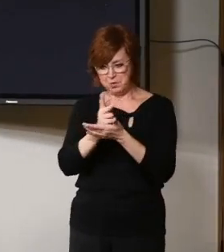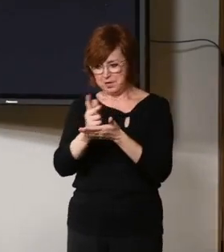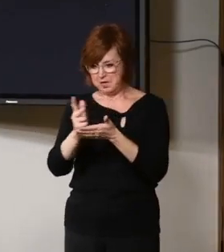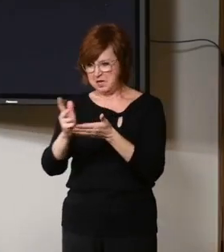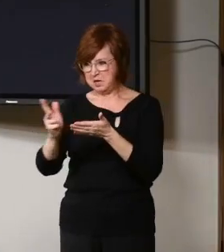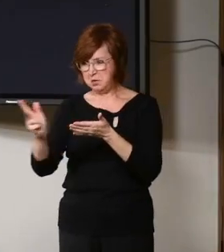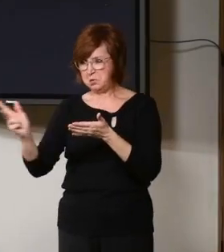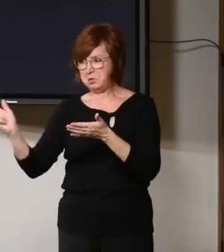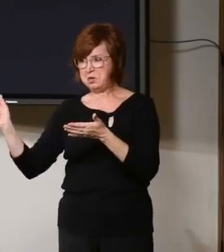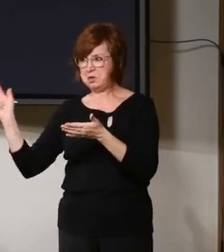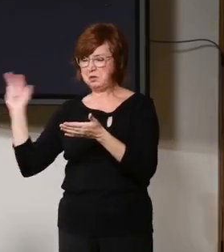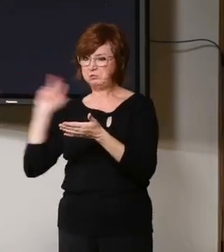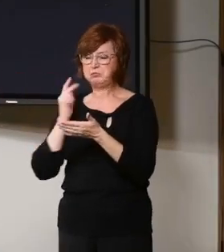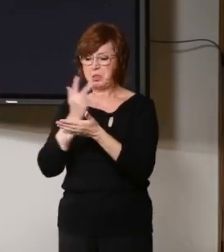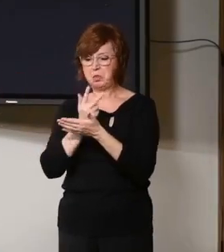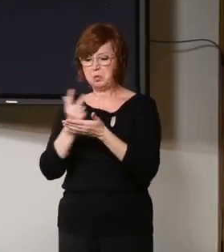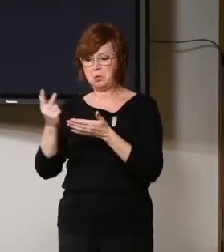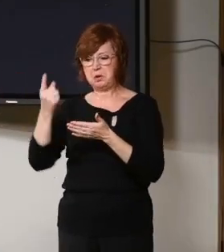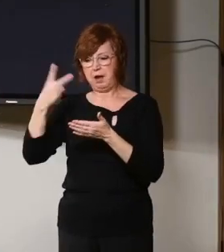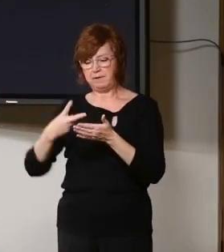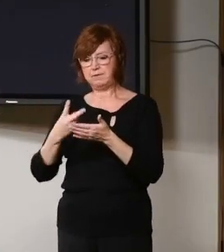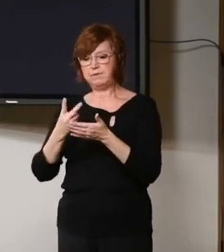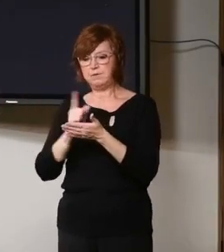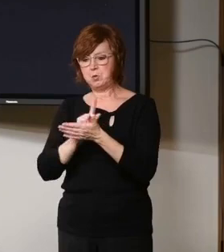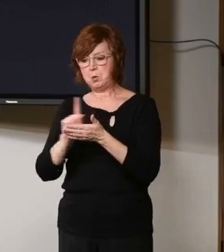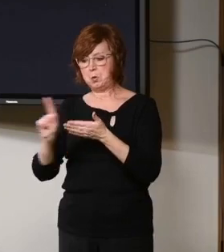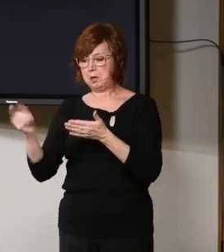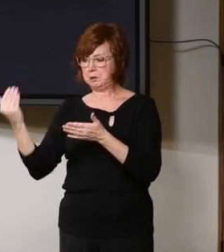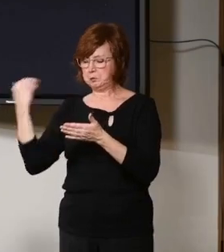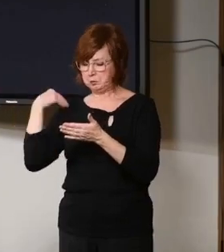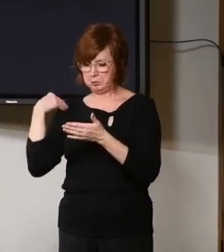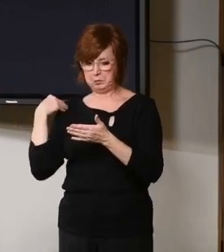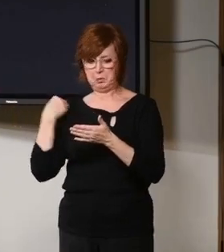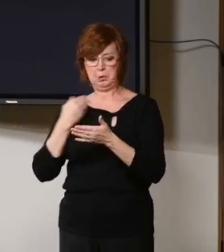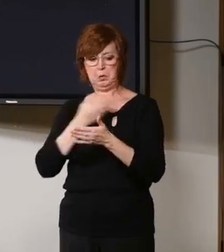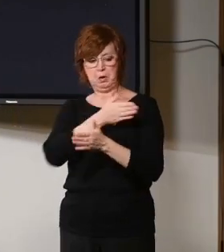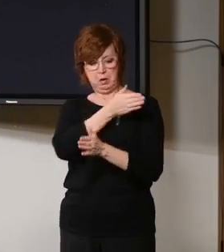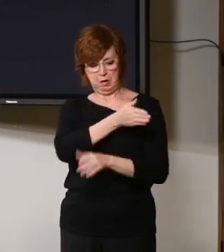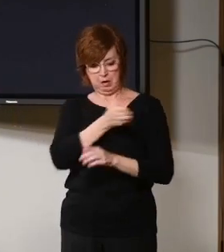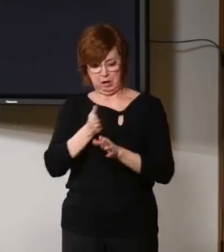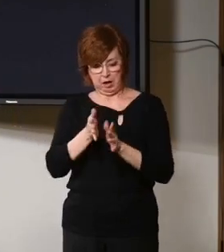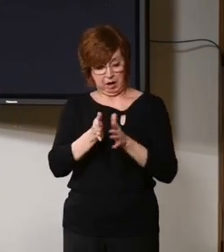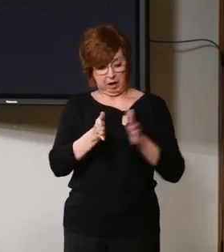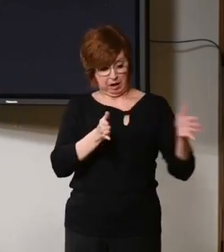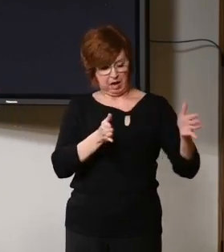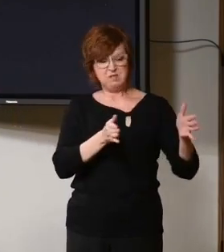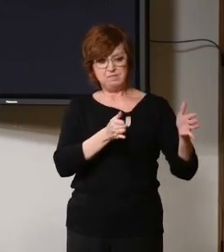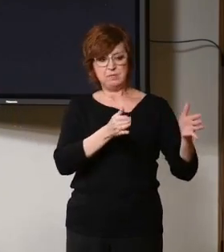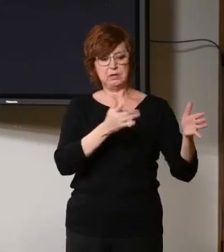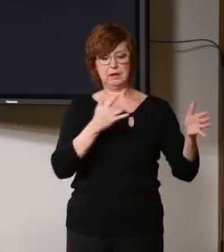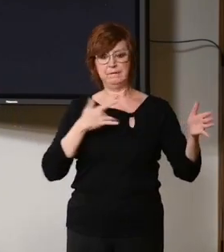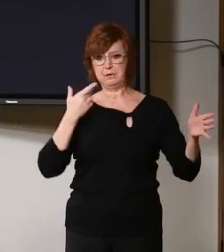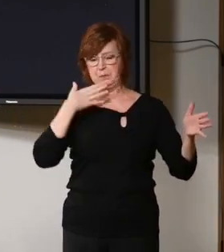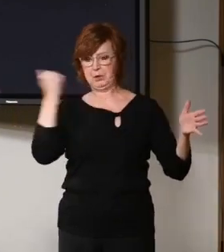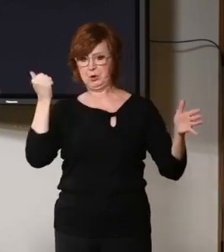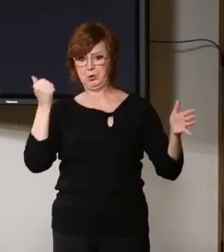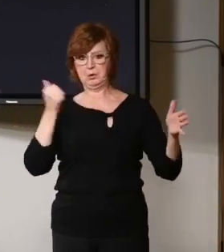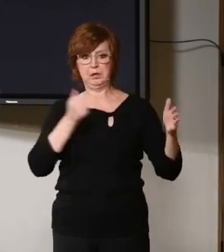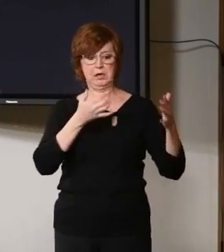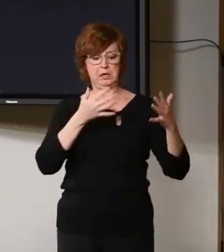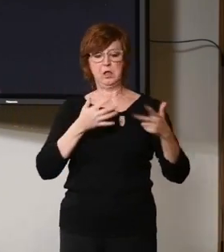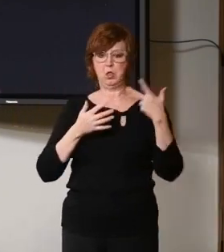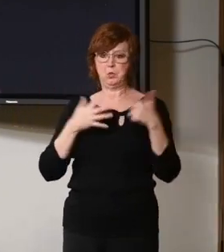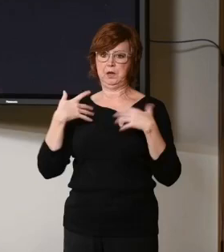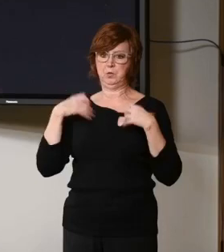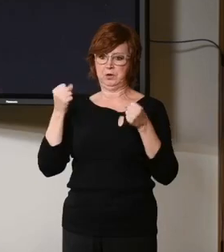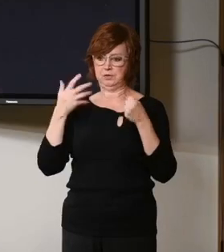and a half weeks since we had our first case, we can see now people coming out of, for the most part, a mild illness and recovering. So